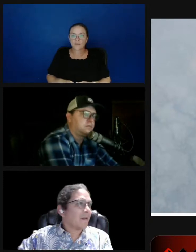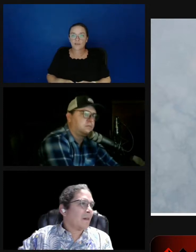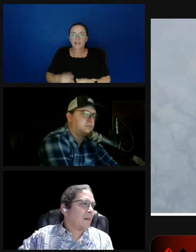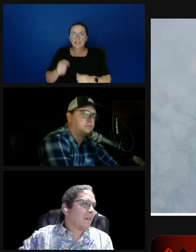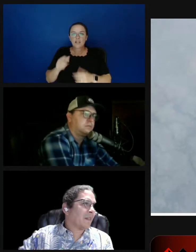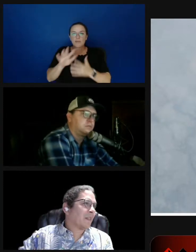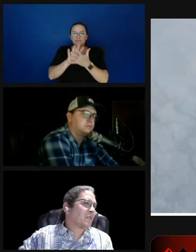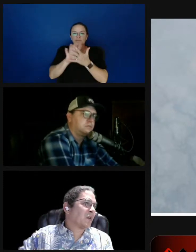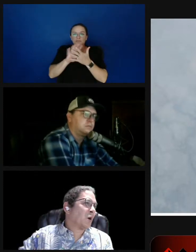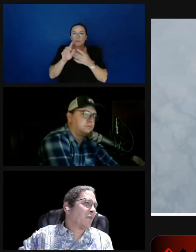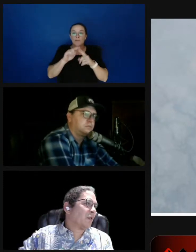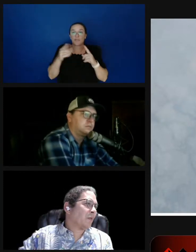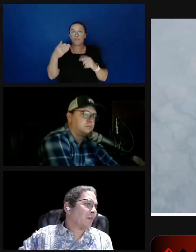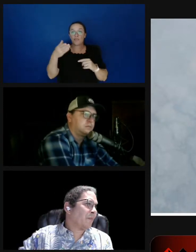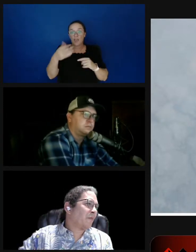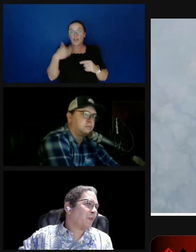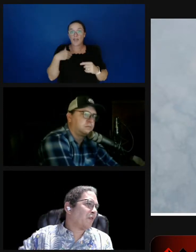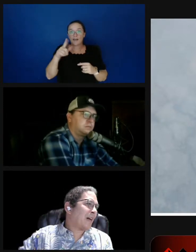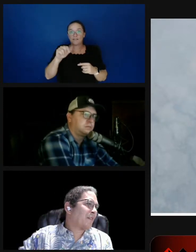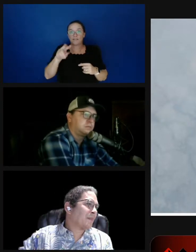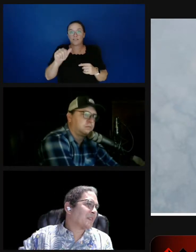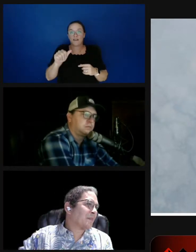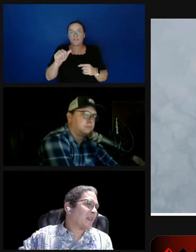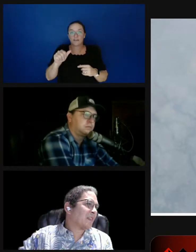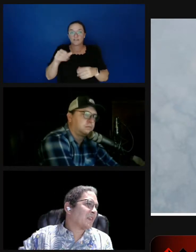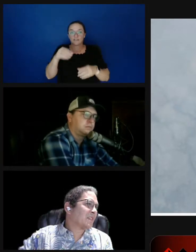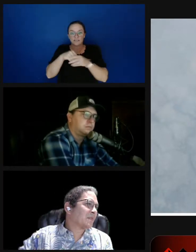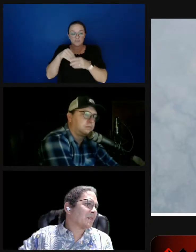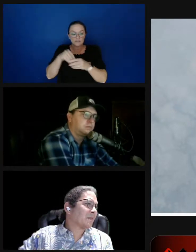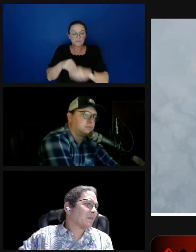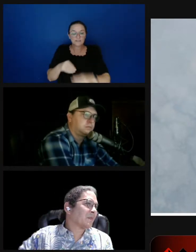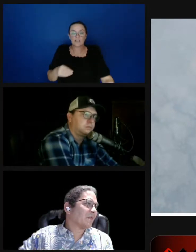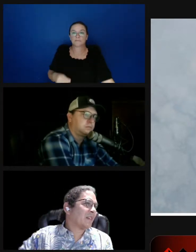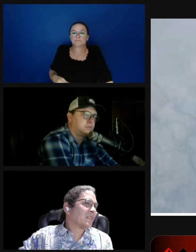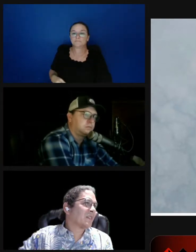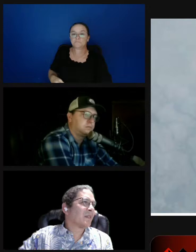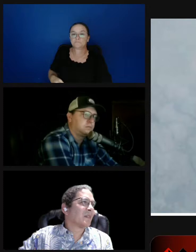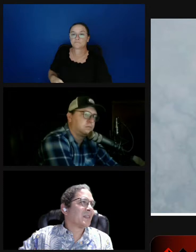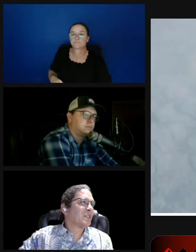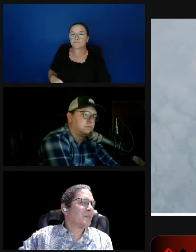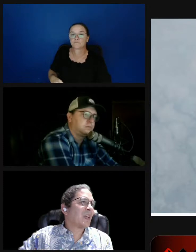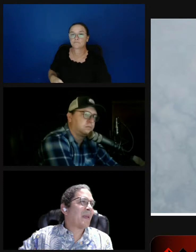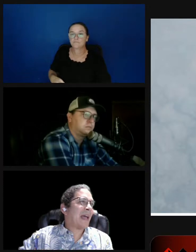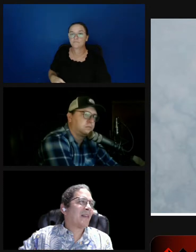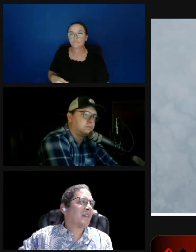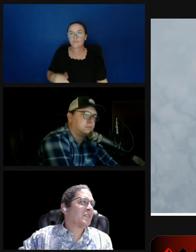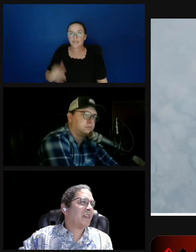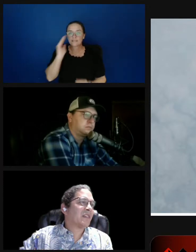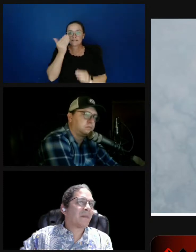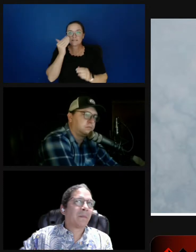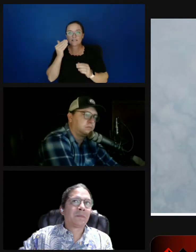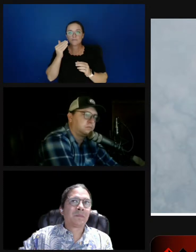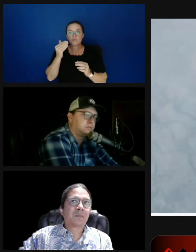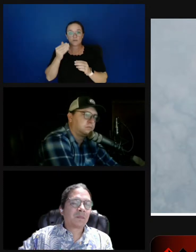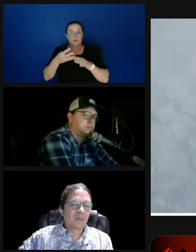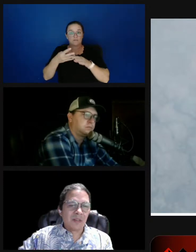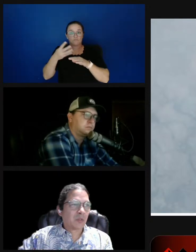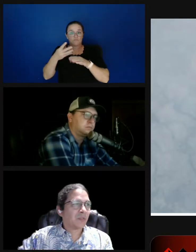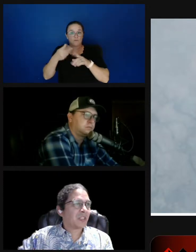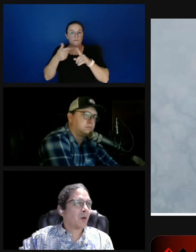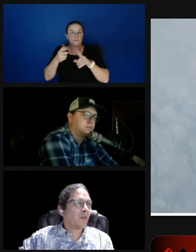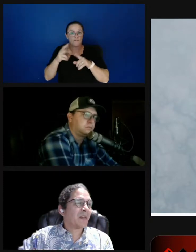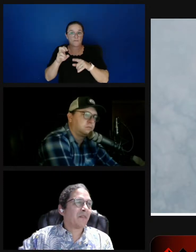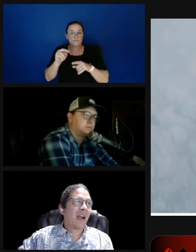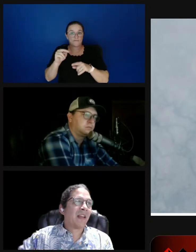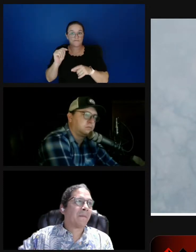there is a glow of a little flow of lava, maybe something like this, right? It seems to be coming out of this vent. This